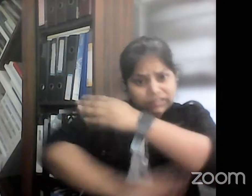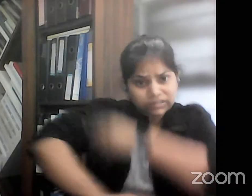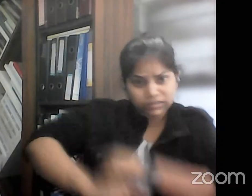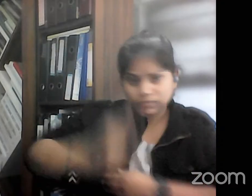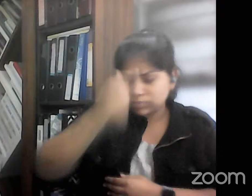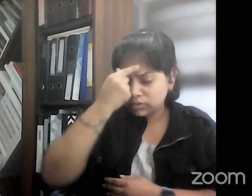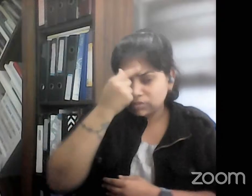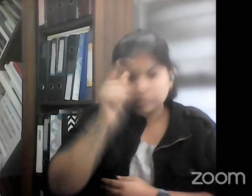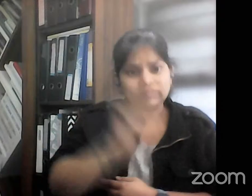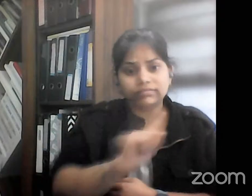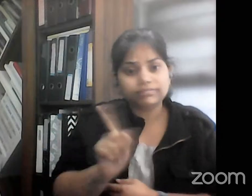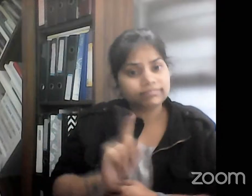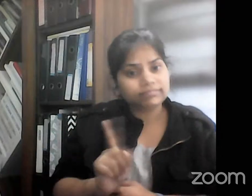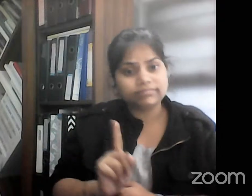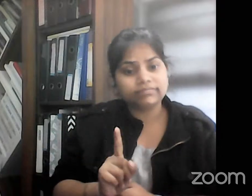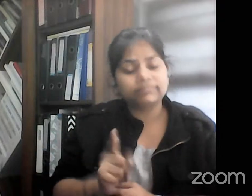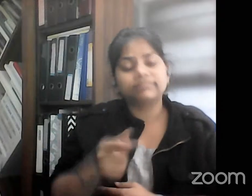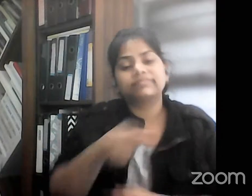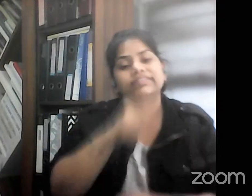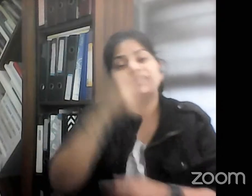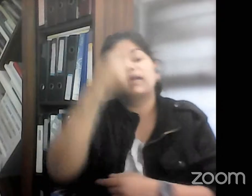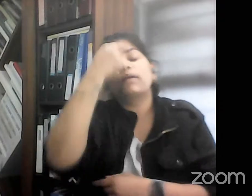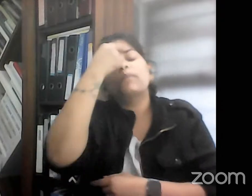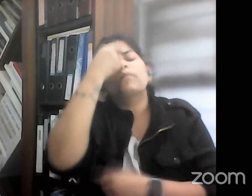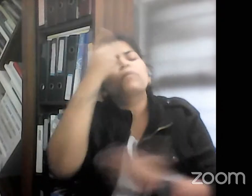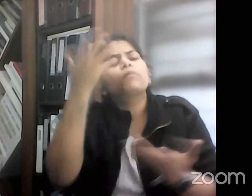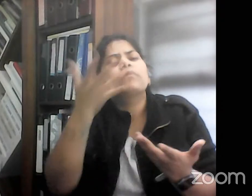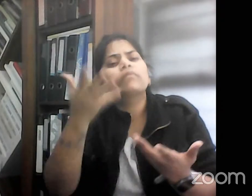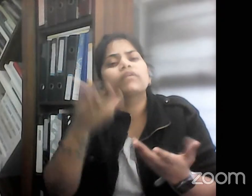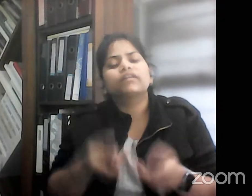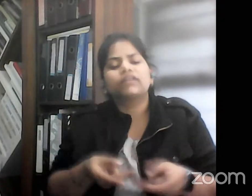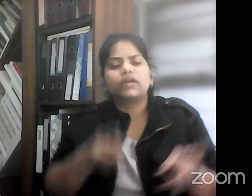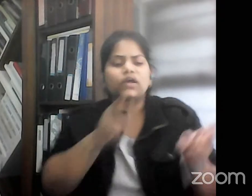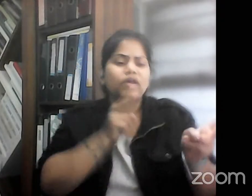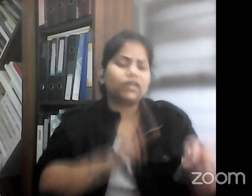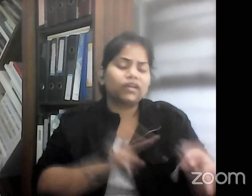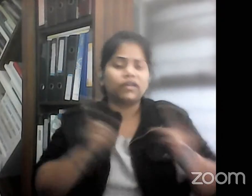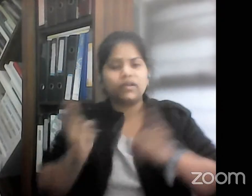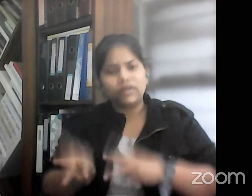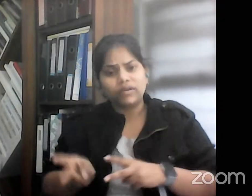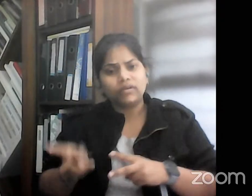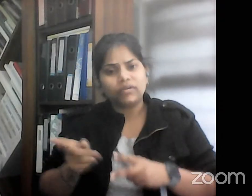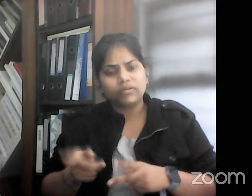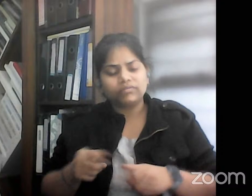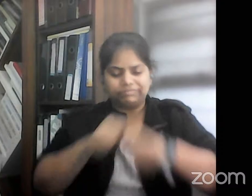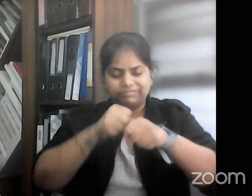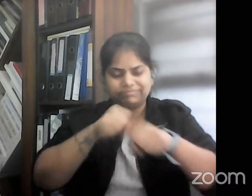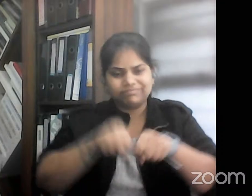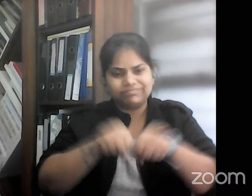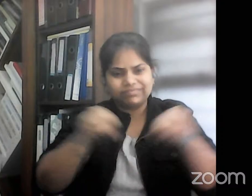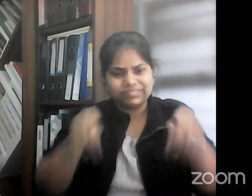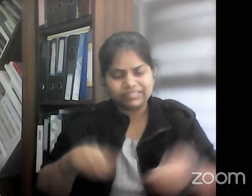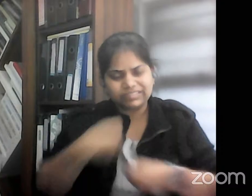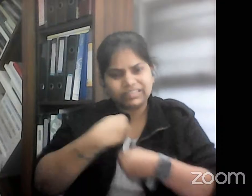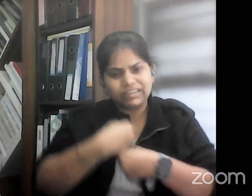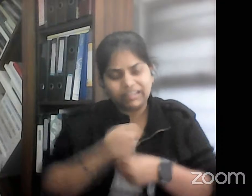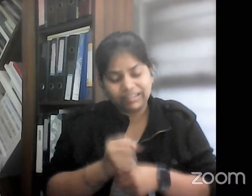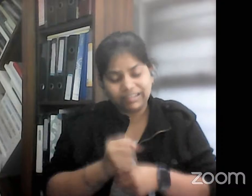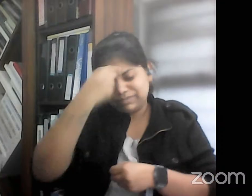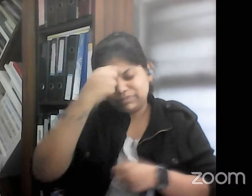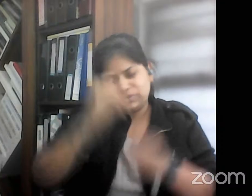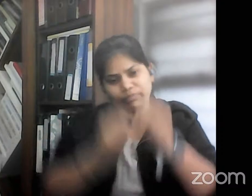the way that normalcy is constructed to create the problem of the